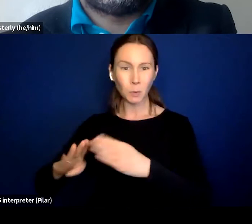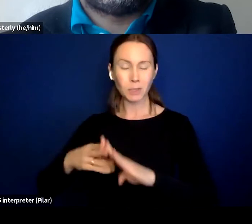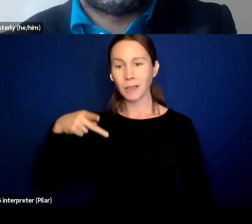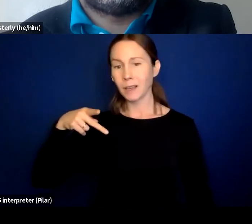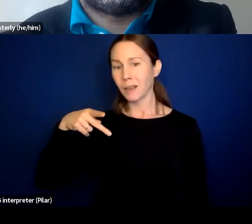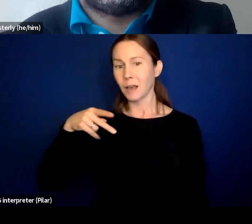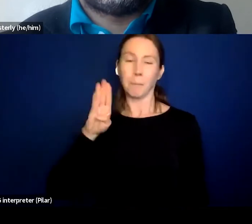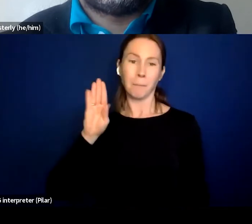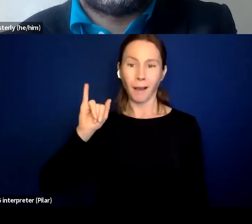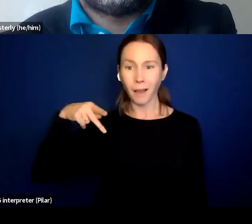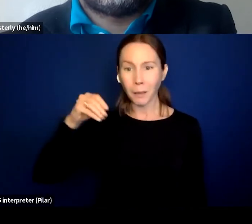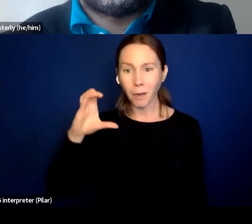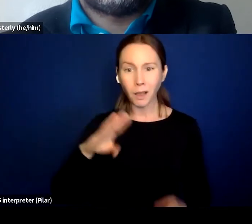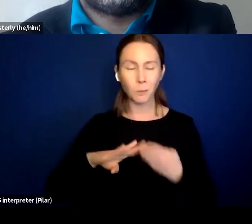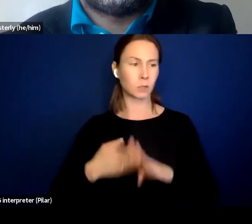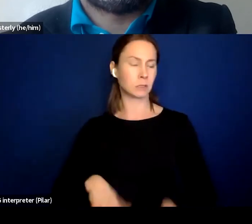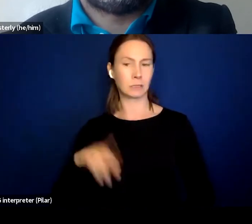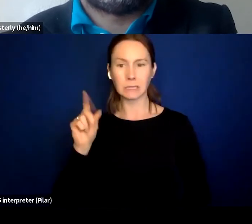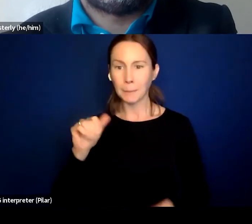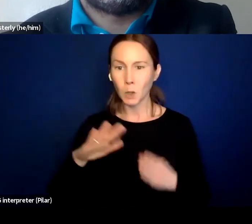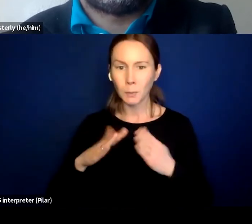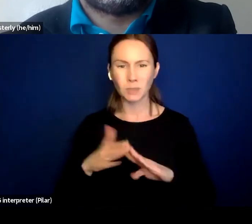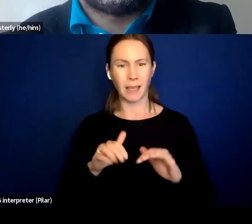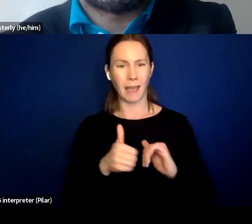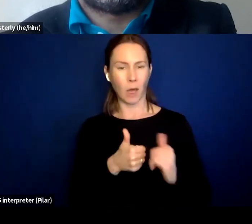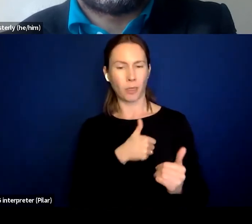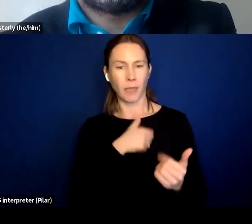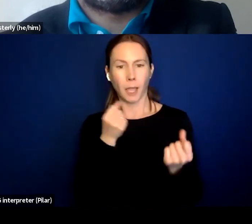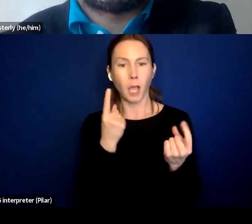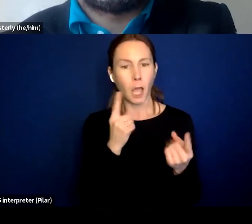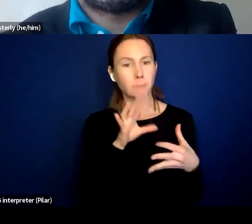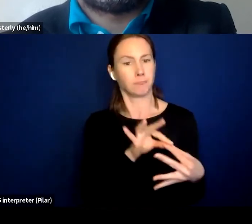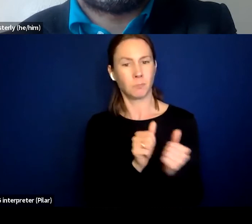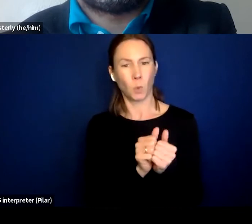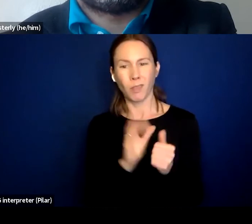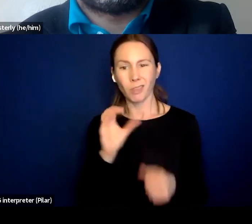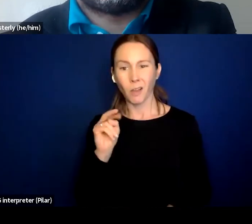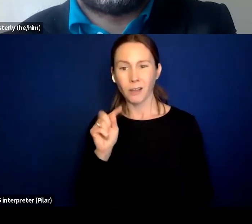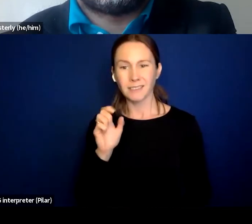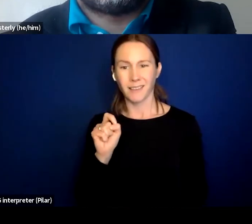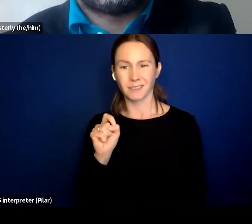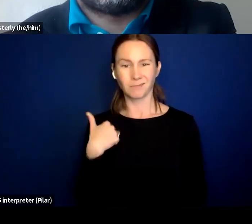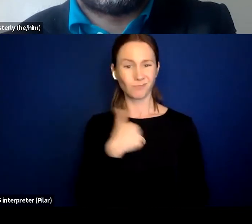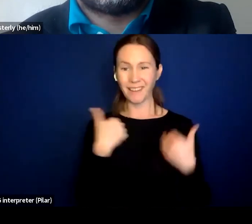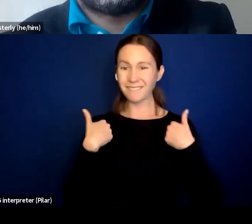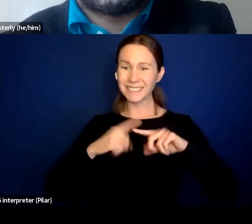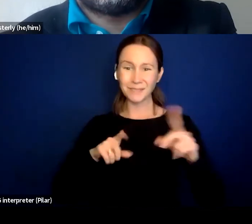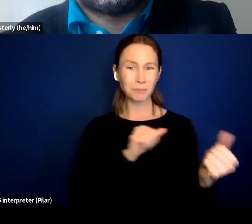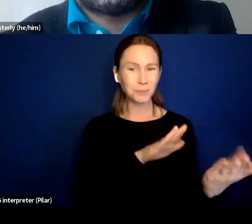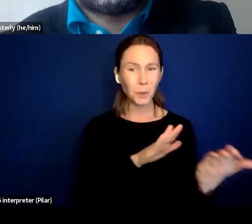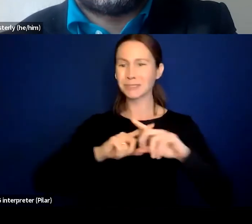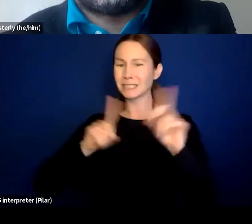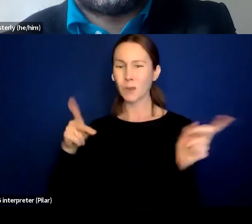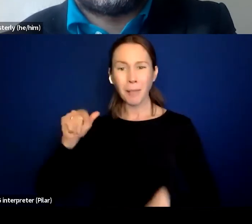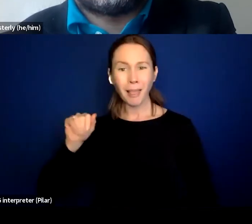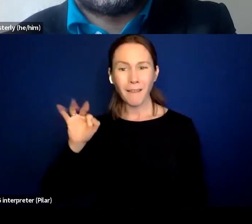communities, disabled communities, engage with content, right? We use different platforms, we use different methodologies through which